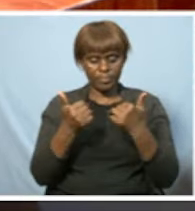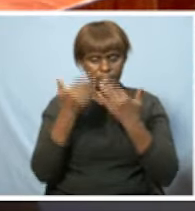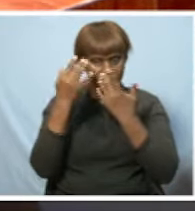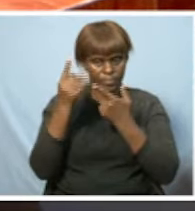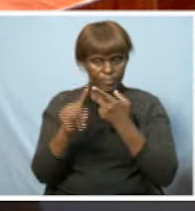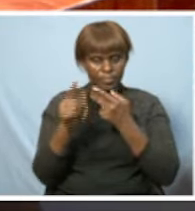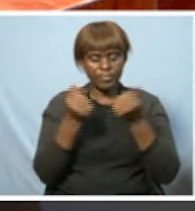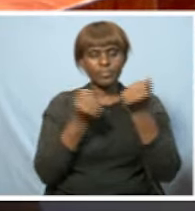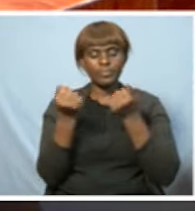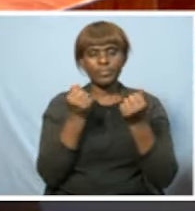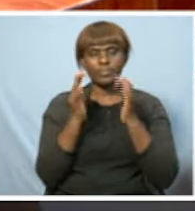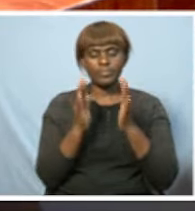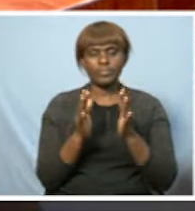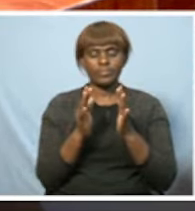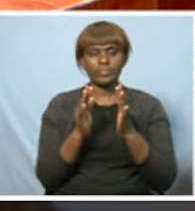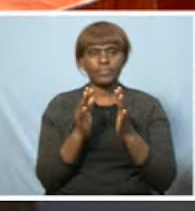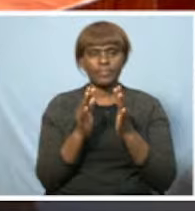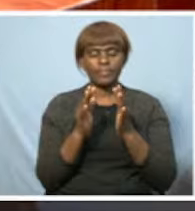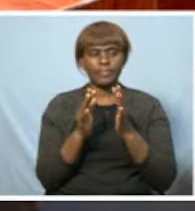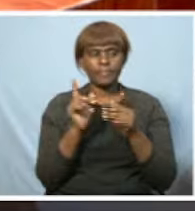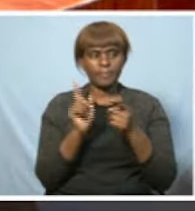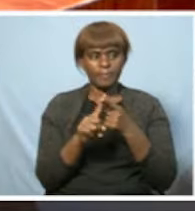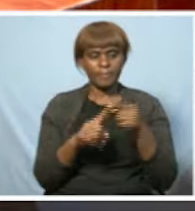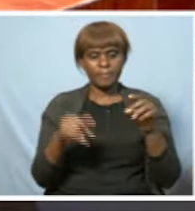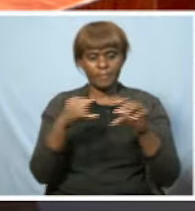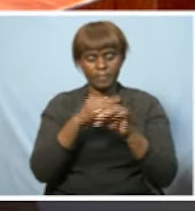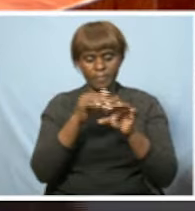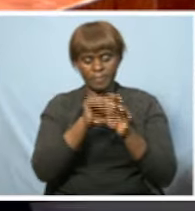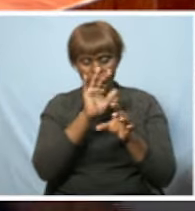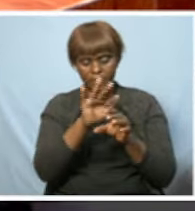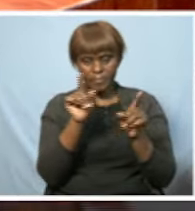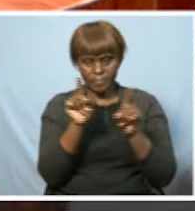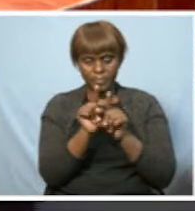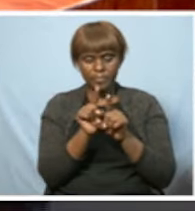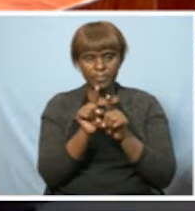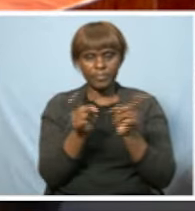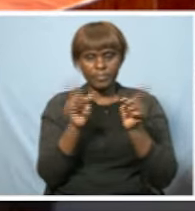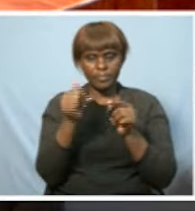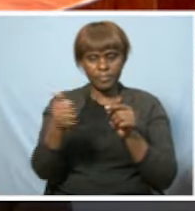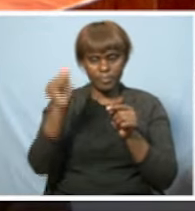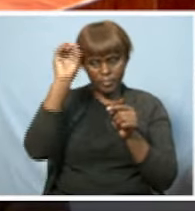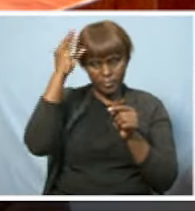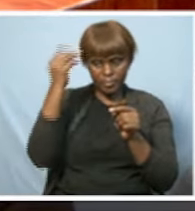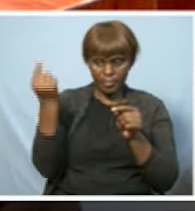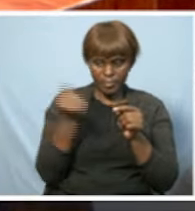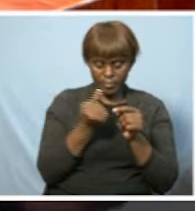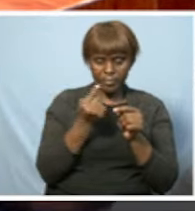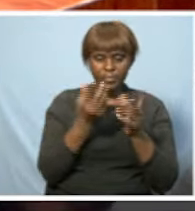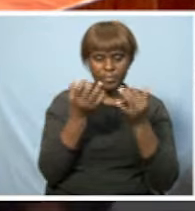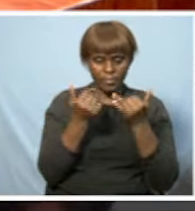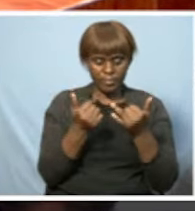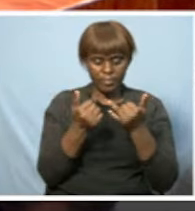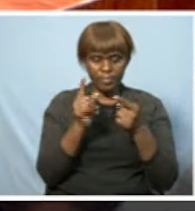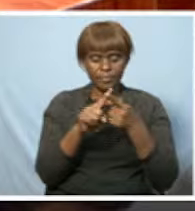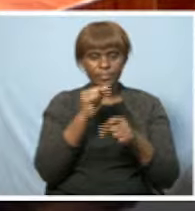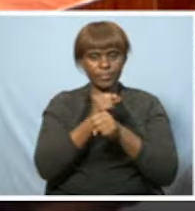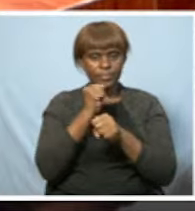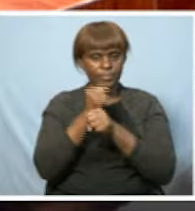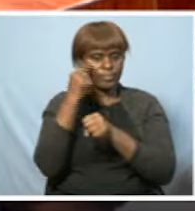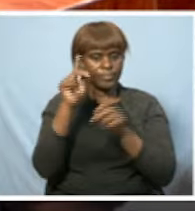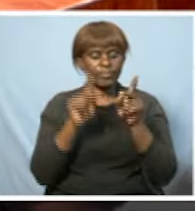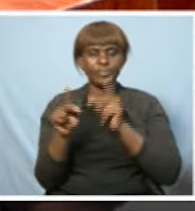driver to be engaged, and when the ambulance comes, we want it to work for the people.